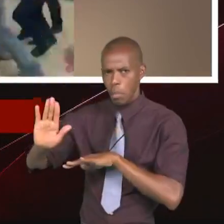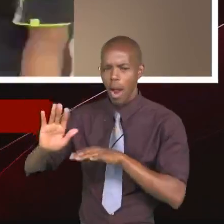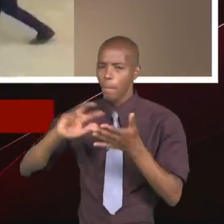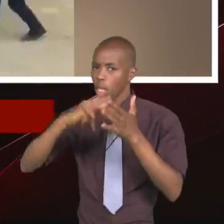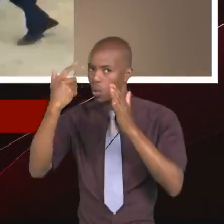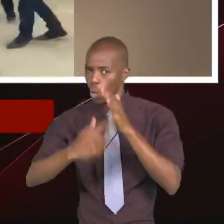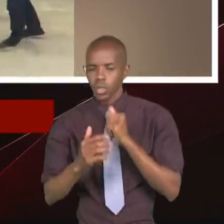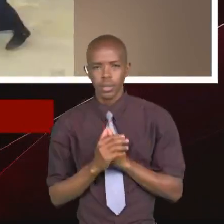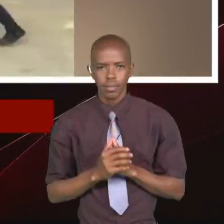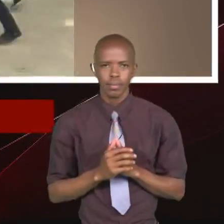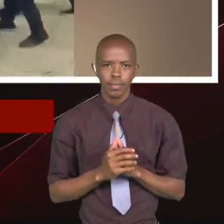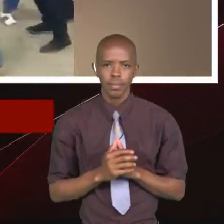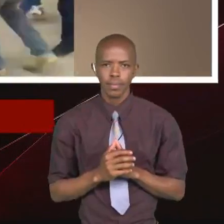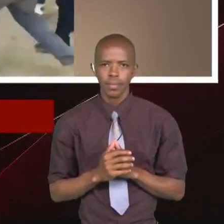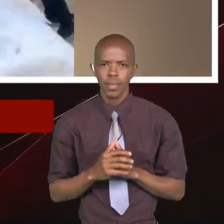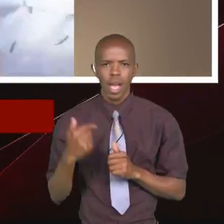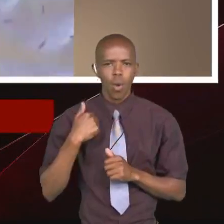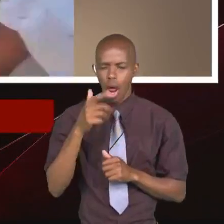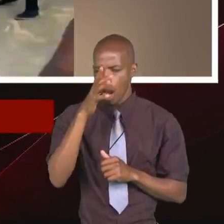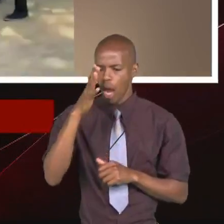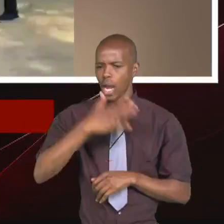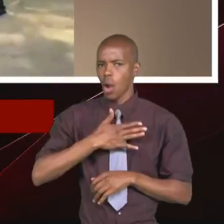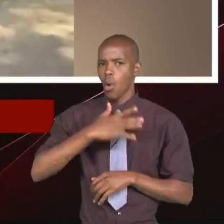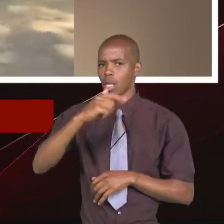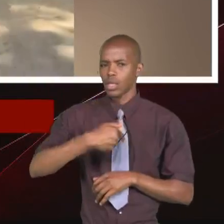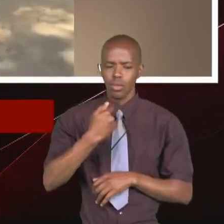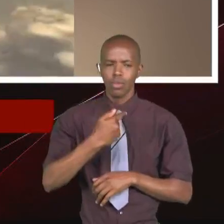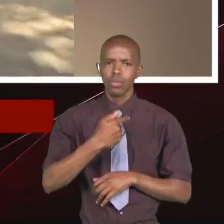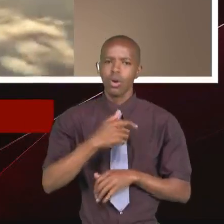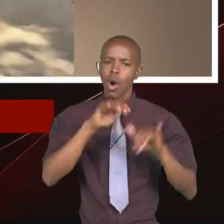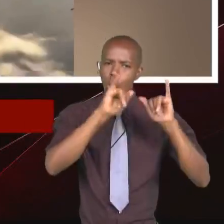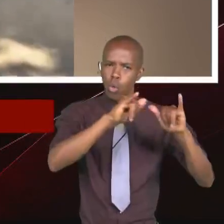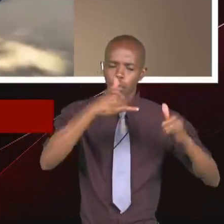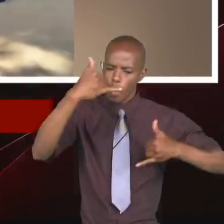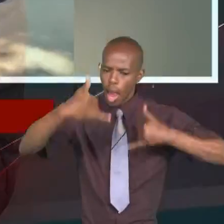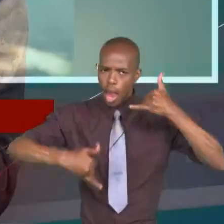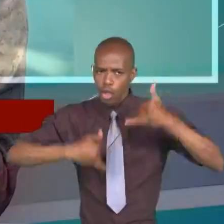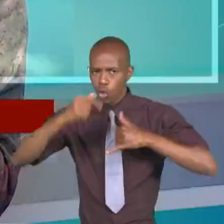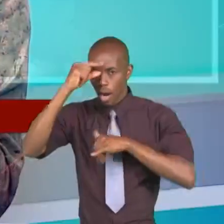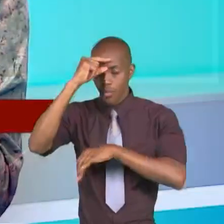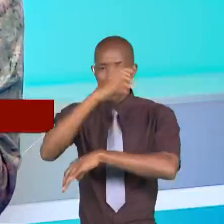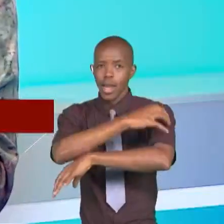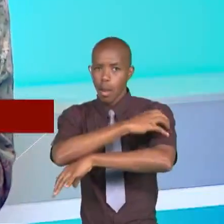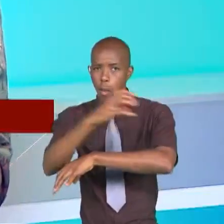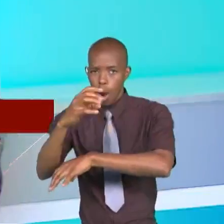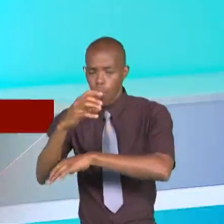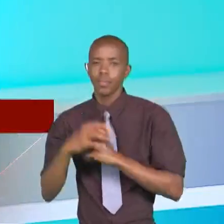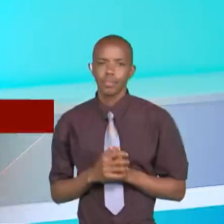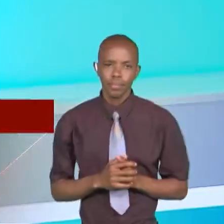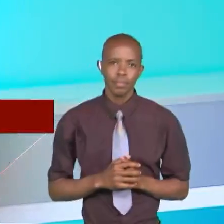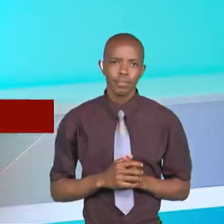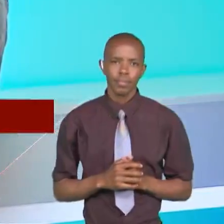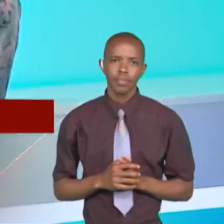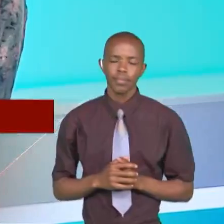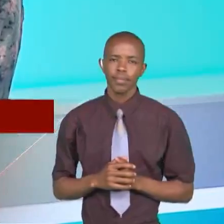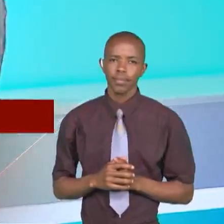then we are cheating ourselves. There are those who are dining and who are dining around the corridors of power. And